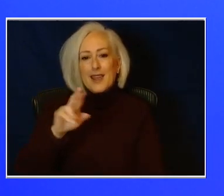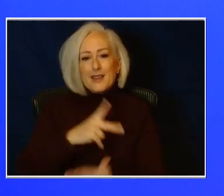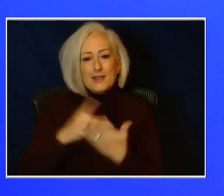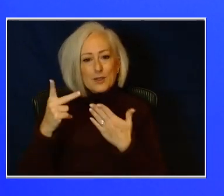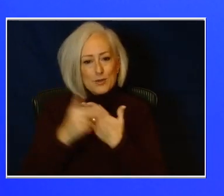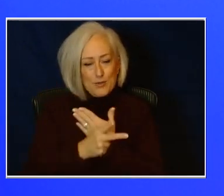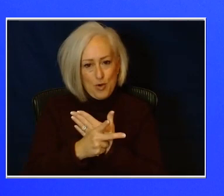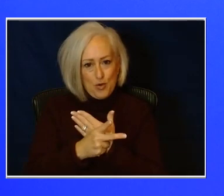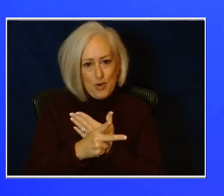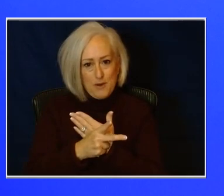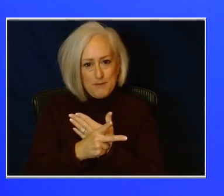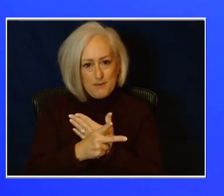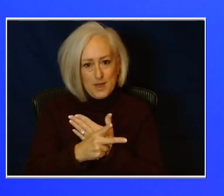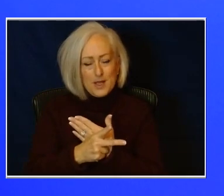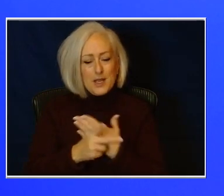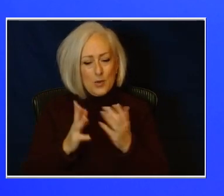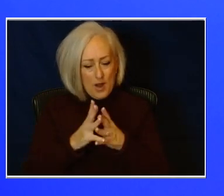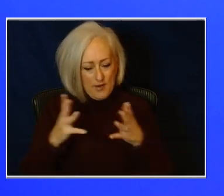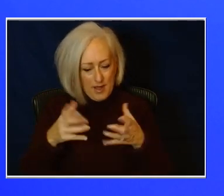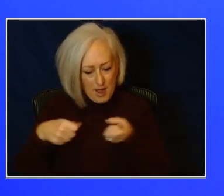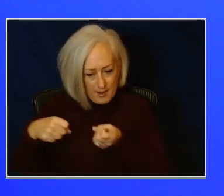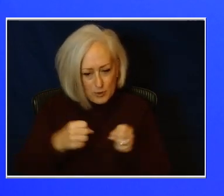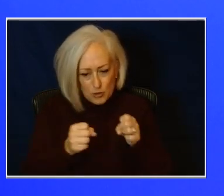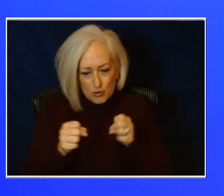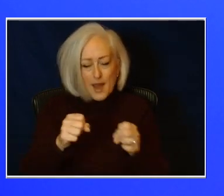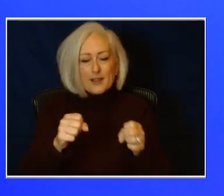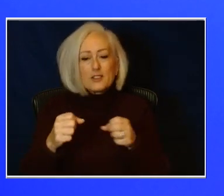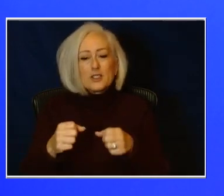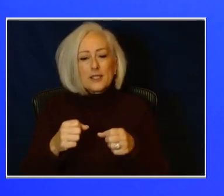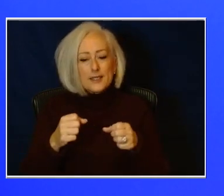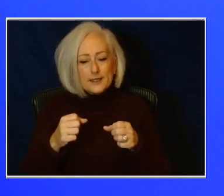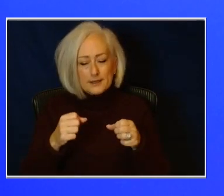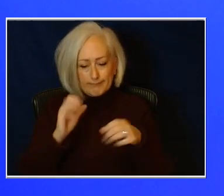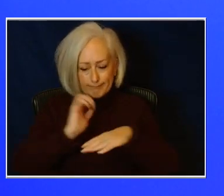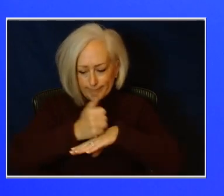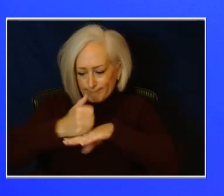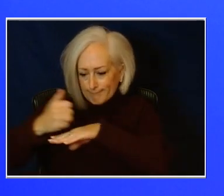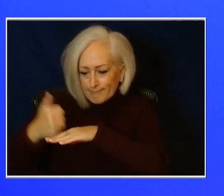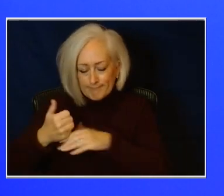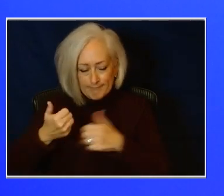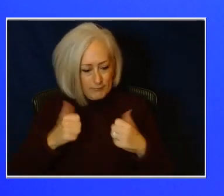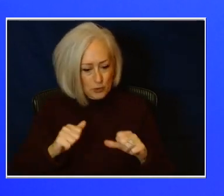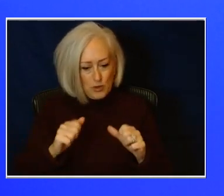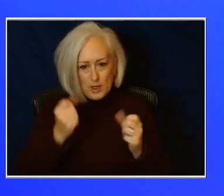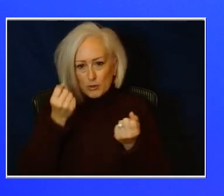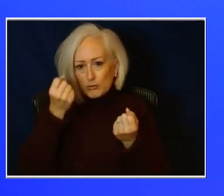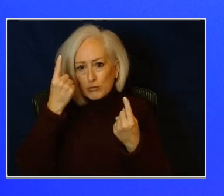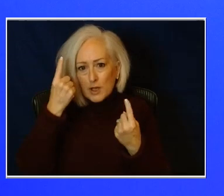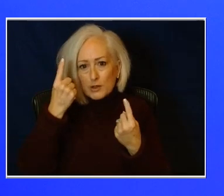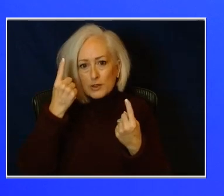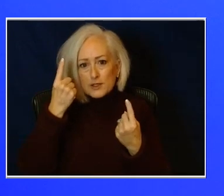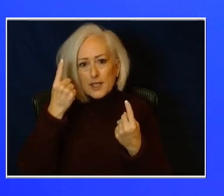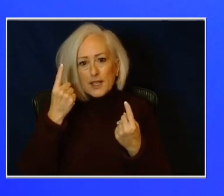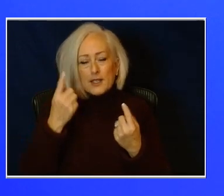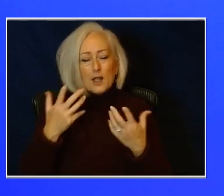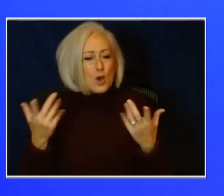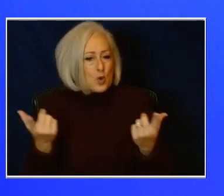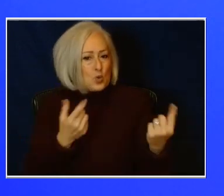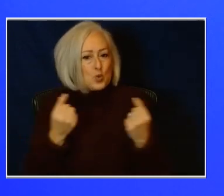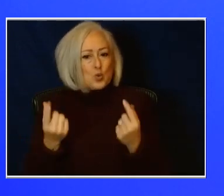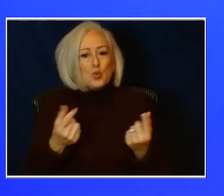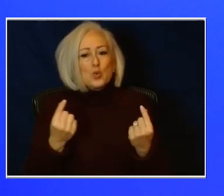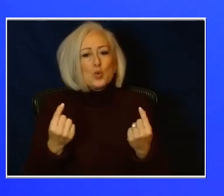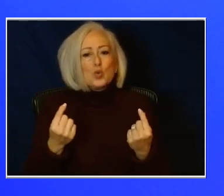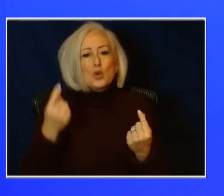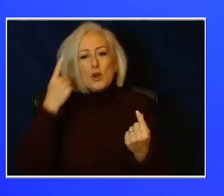of strategic planning initiatives going on, including trying to understand what we can do to